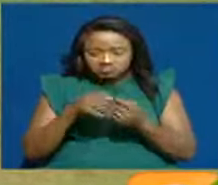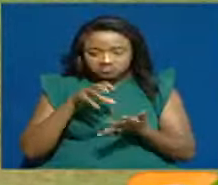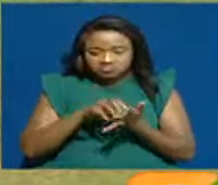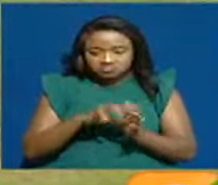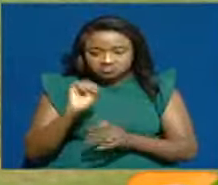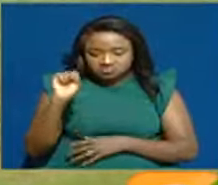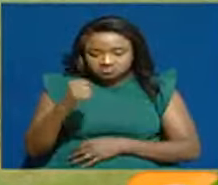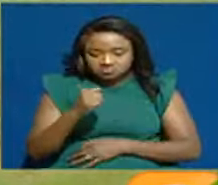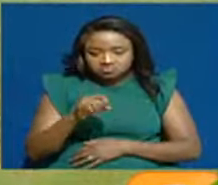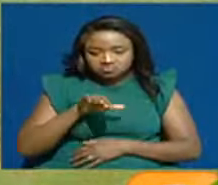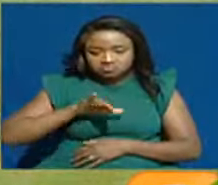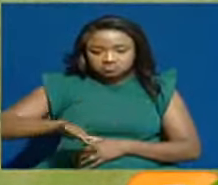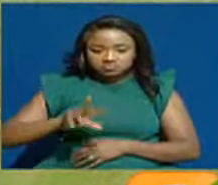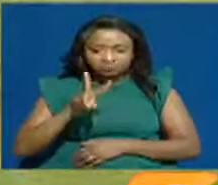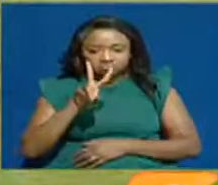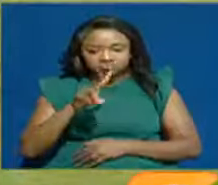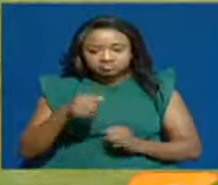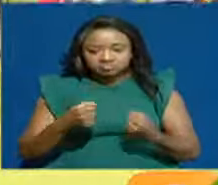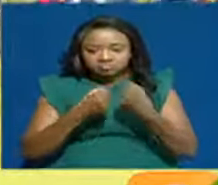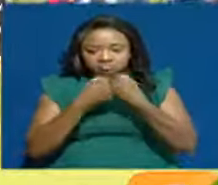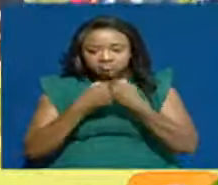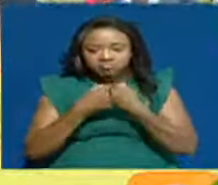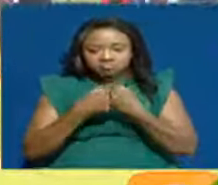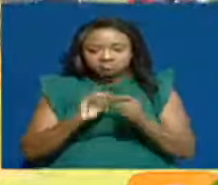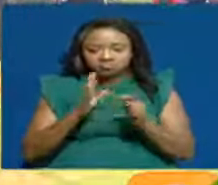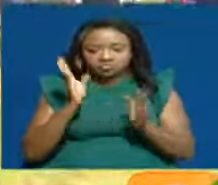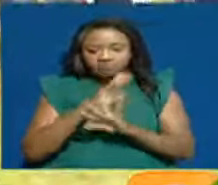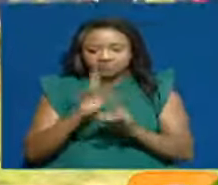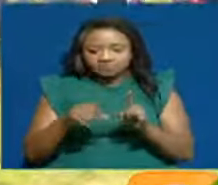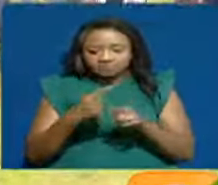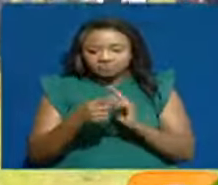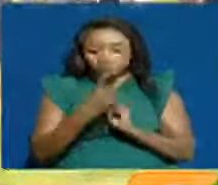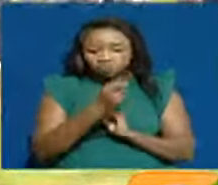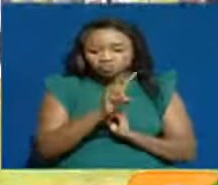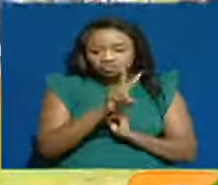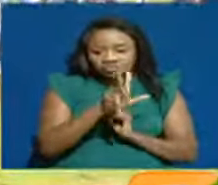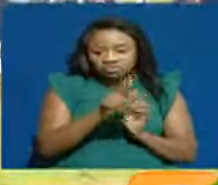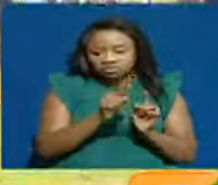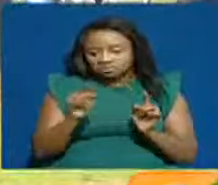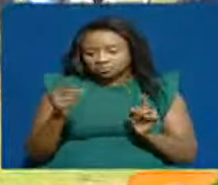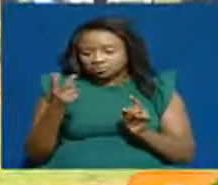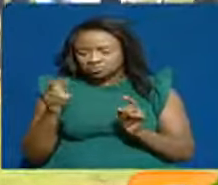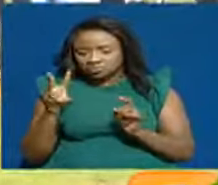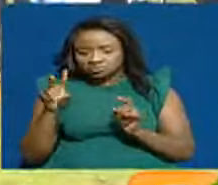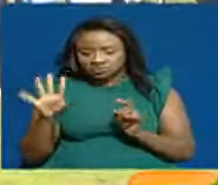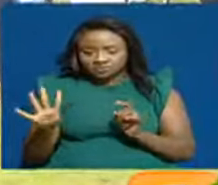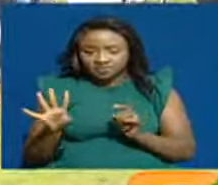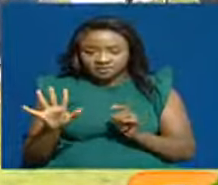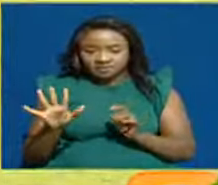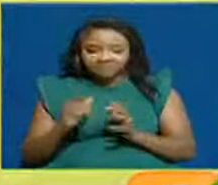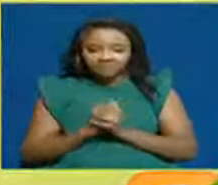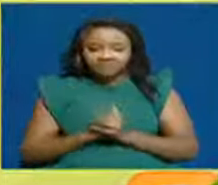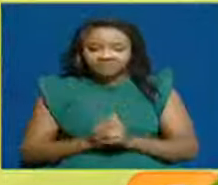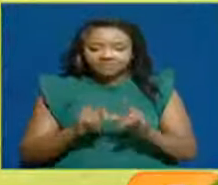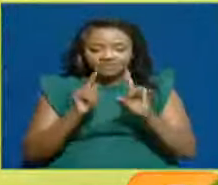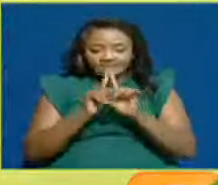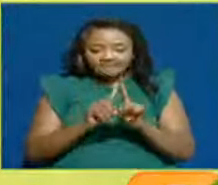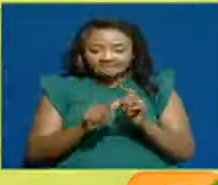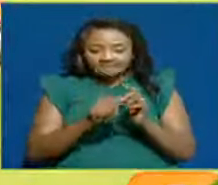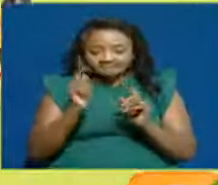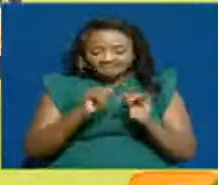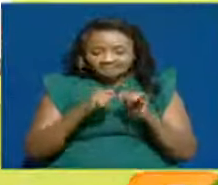log with two games left to the end of the 2023-2025 season. In the other NSL match played at